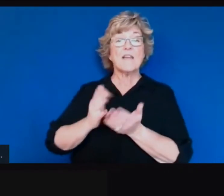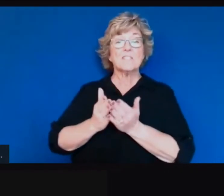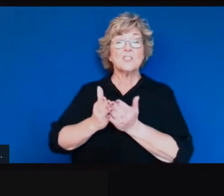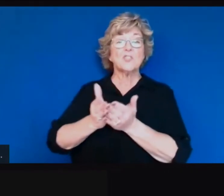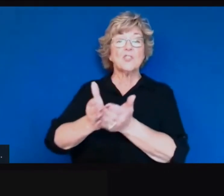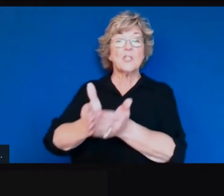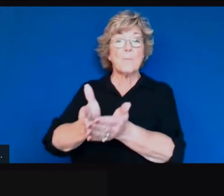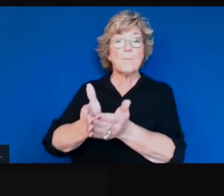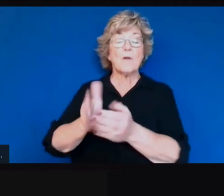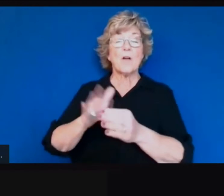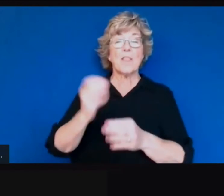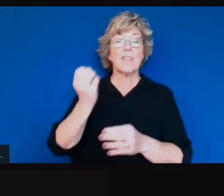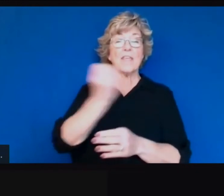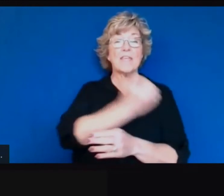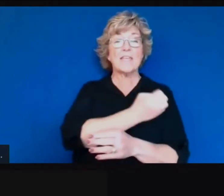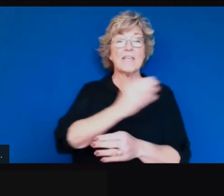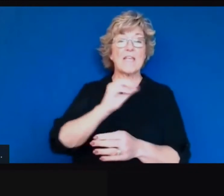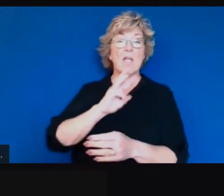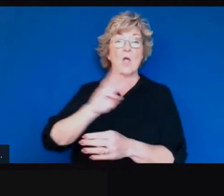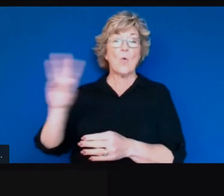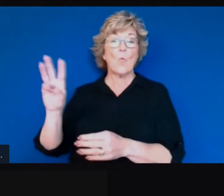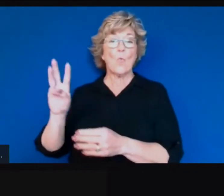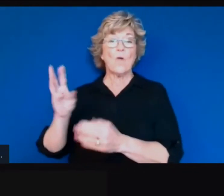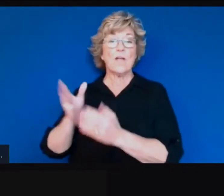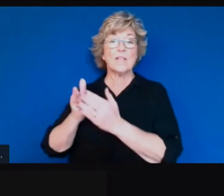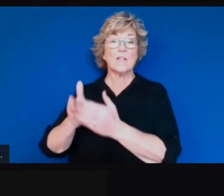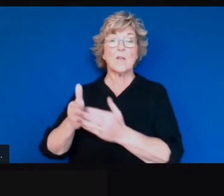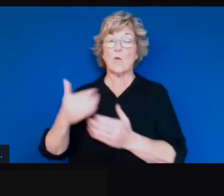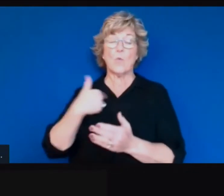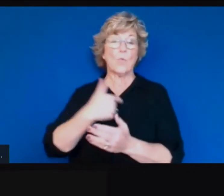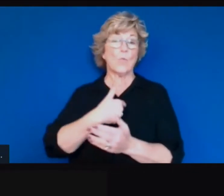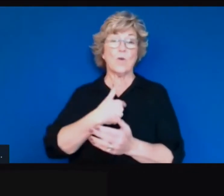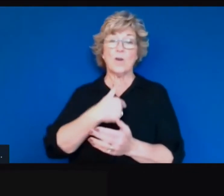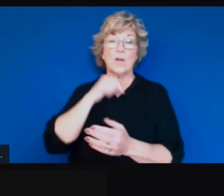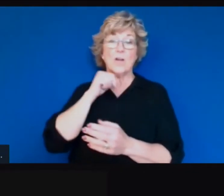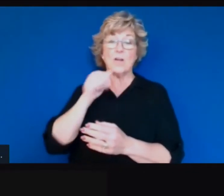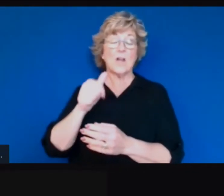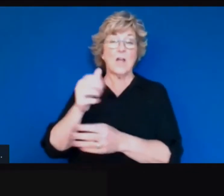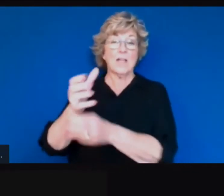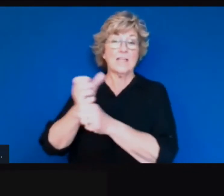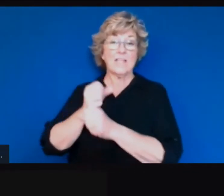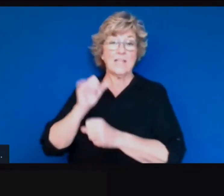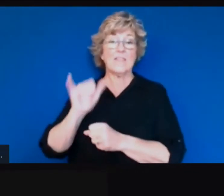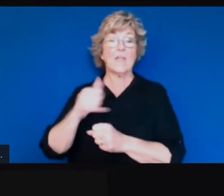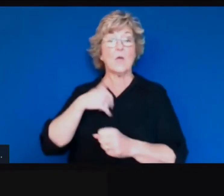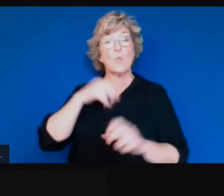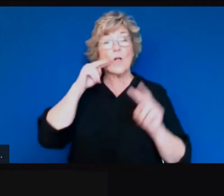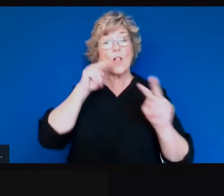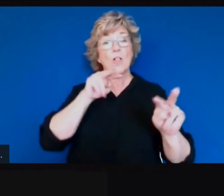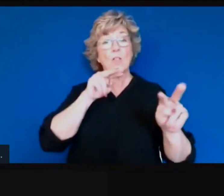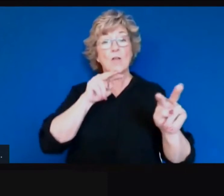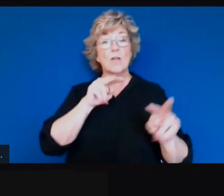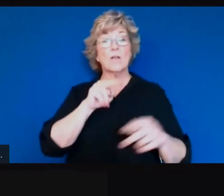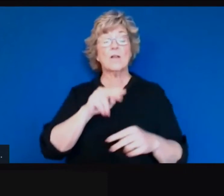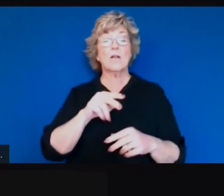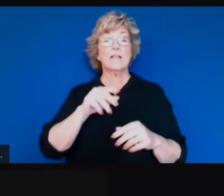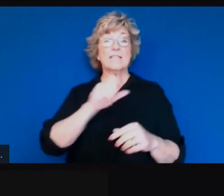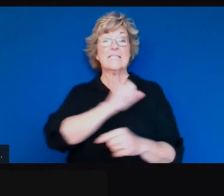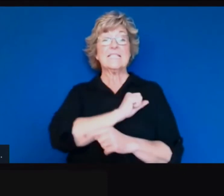Coast and West Coast. Currently, we are not. What we, however, are looking for is